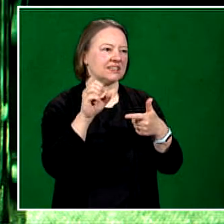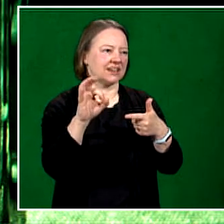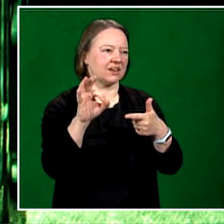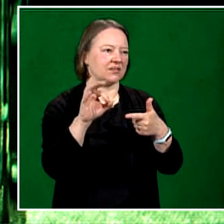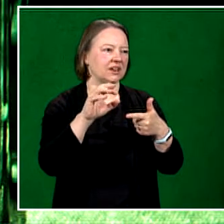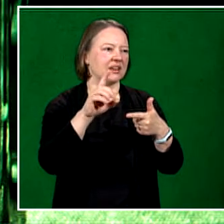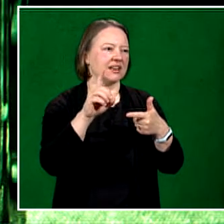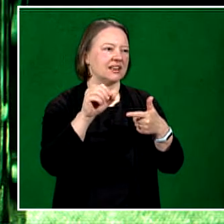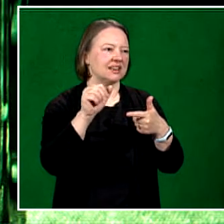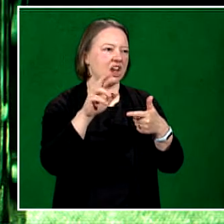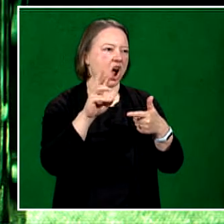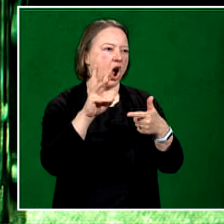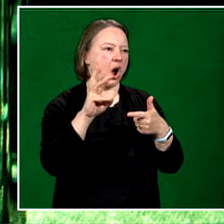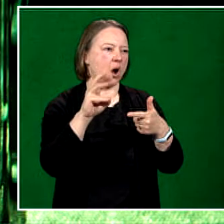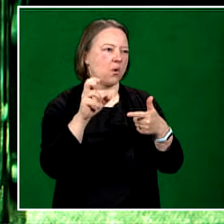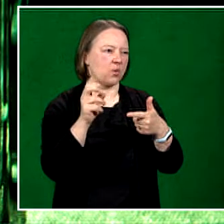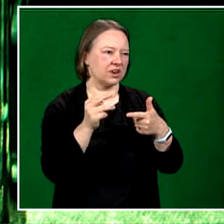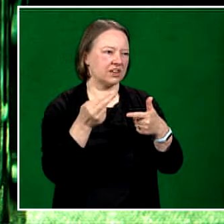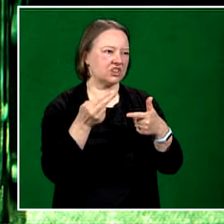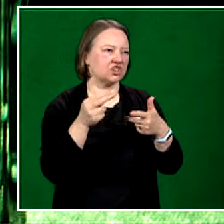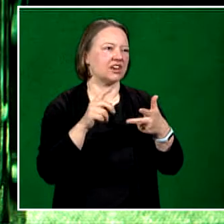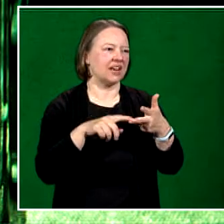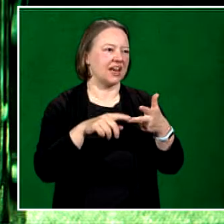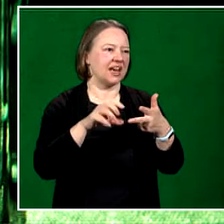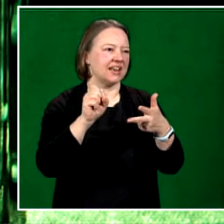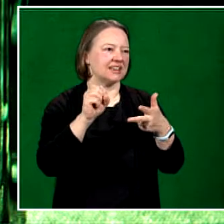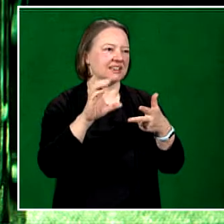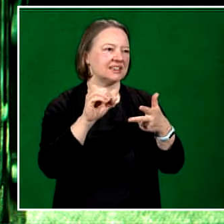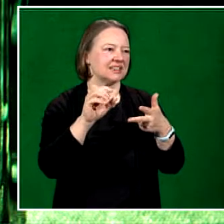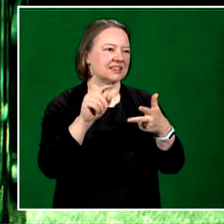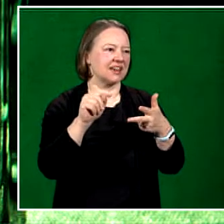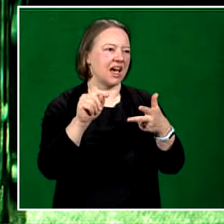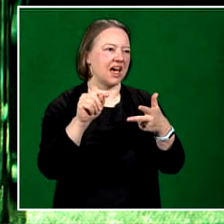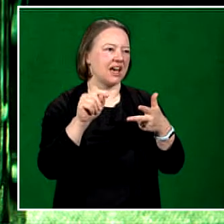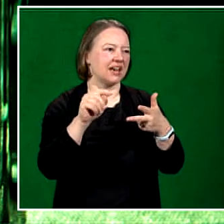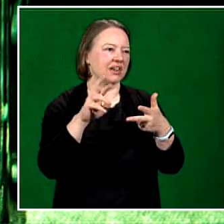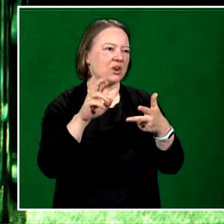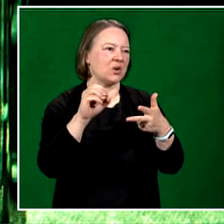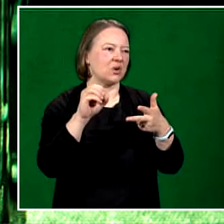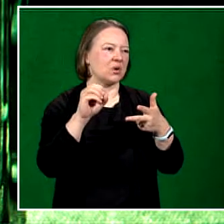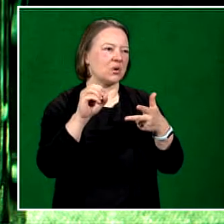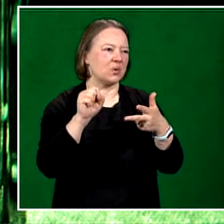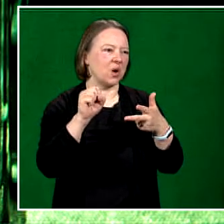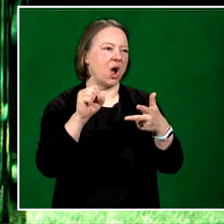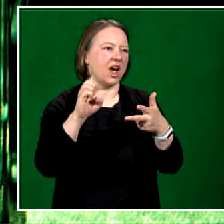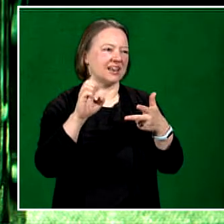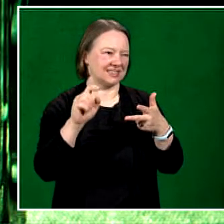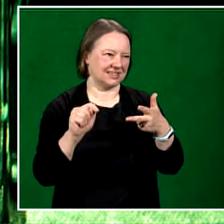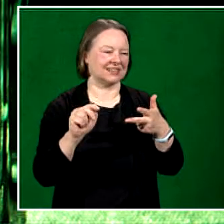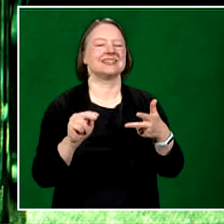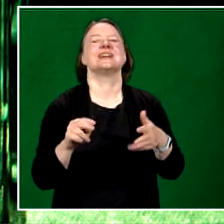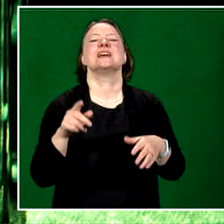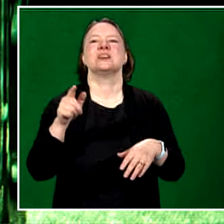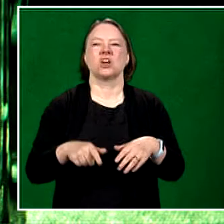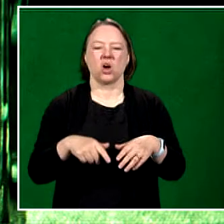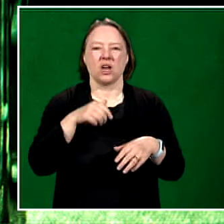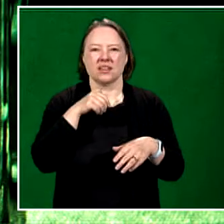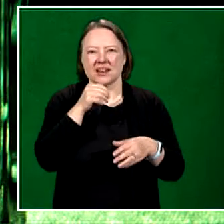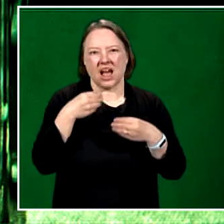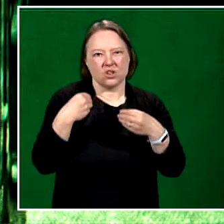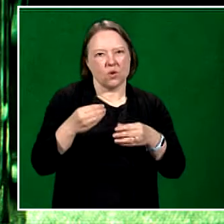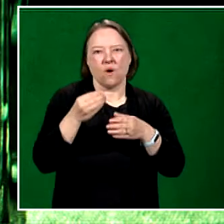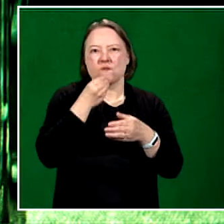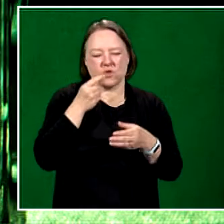campus dining cooking the food to be sold to customers. The food is then delivered to customers. The unsold food would then